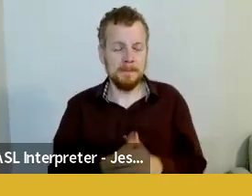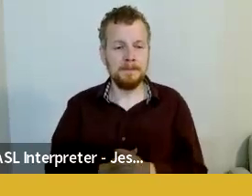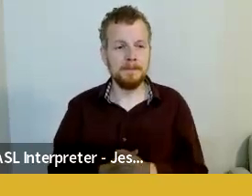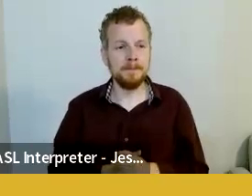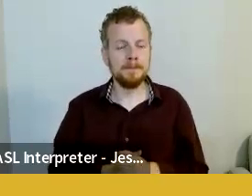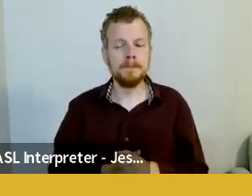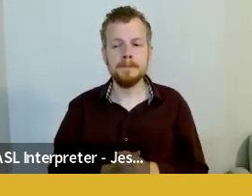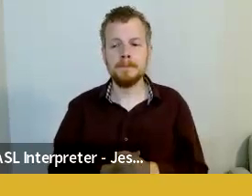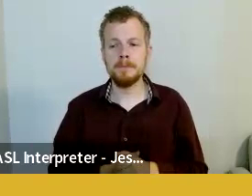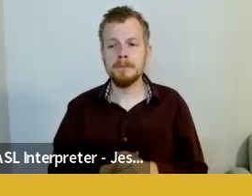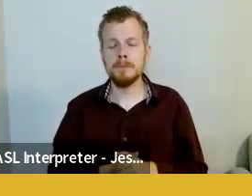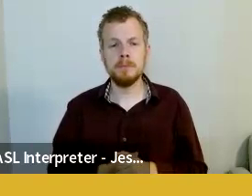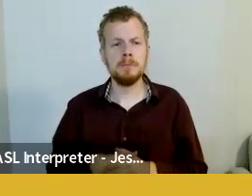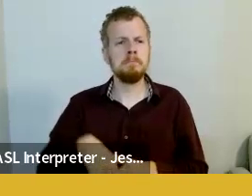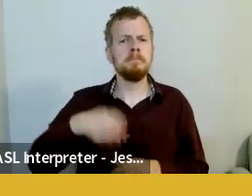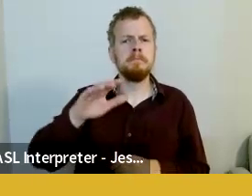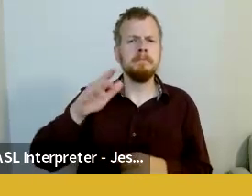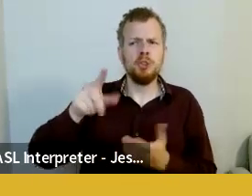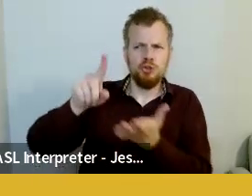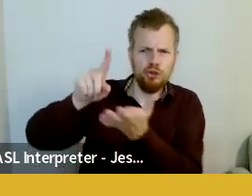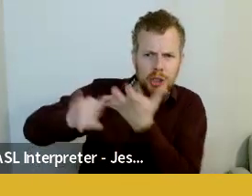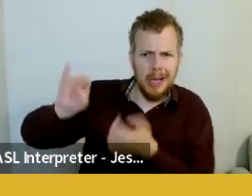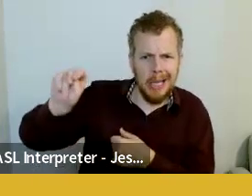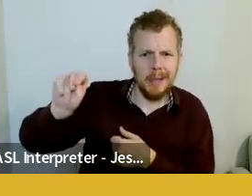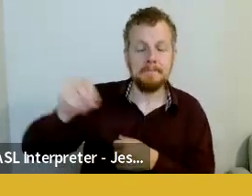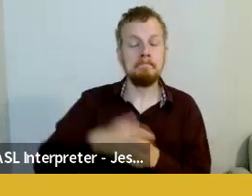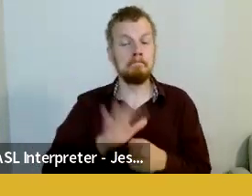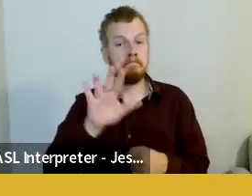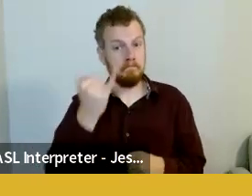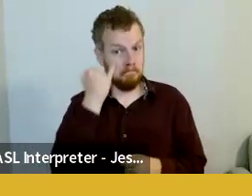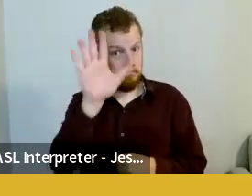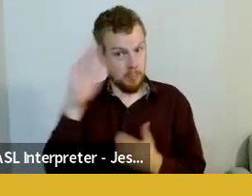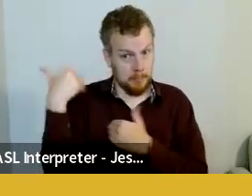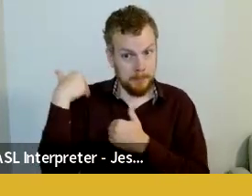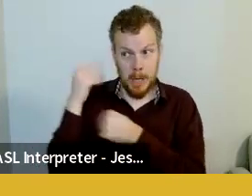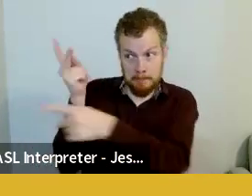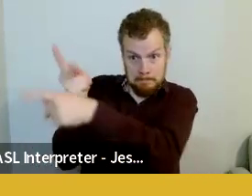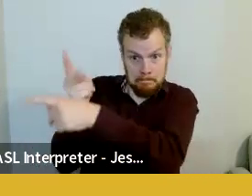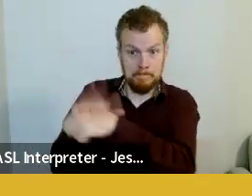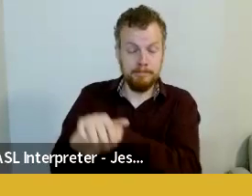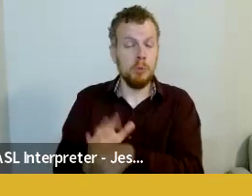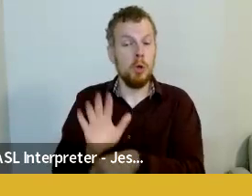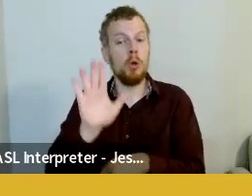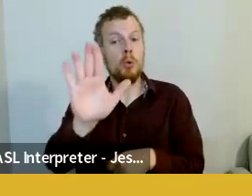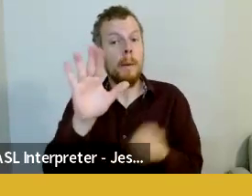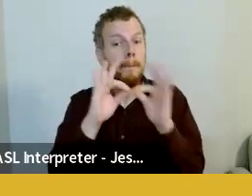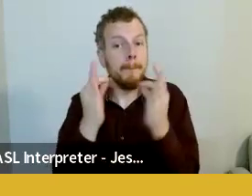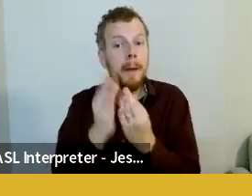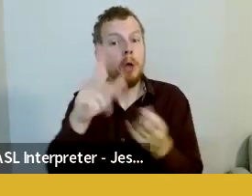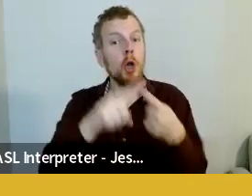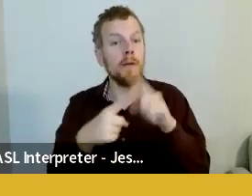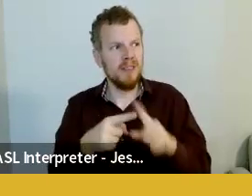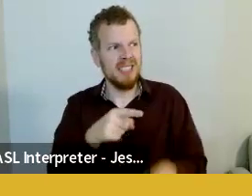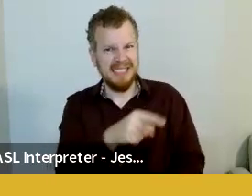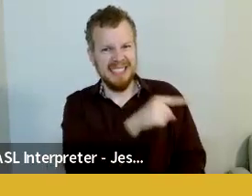Checking in on those at risk. So if you are a caretaker or have family or friends who are most at risk for